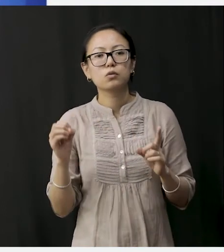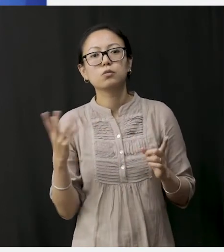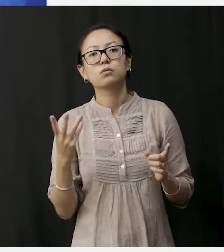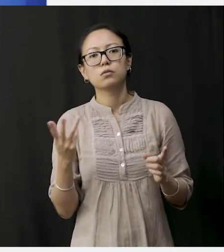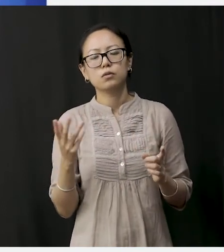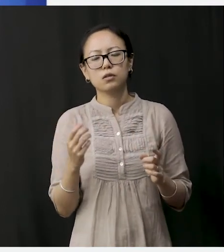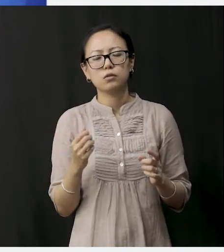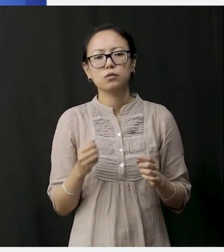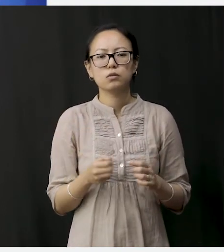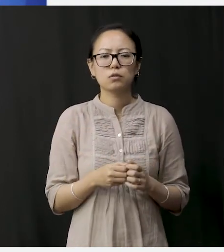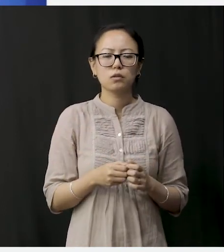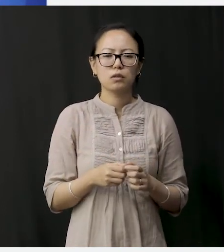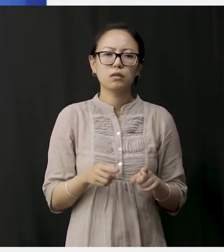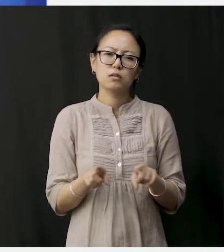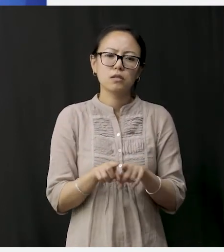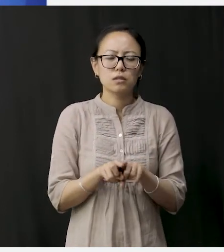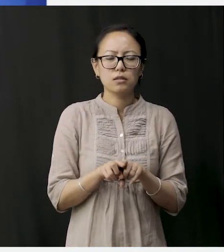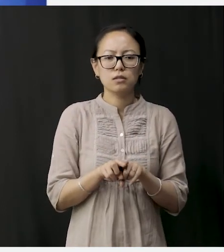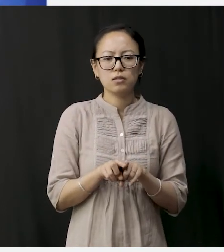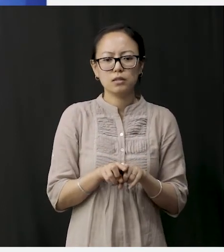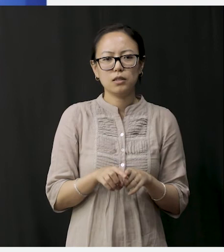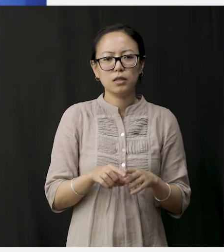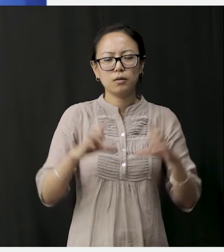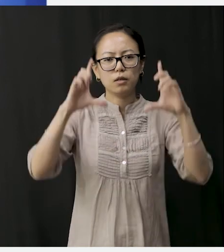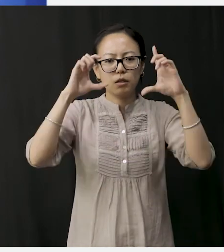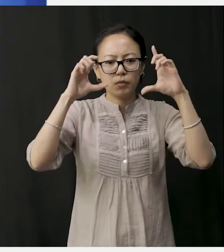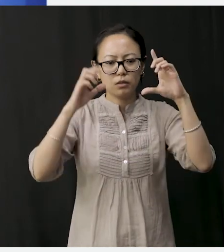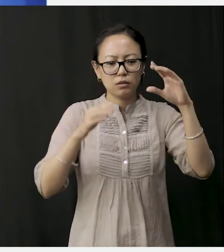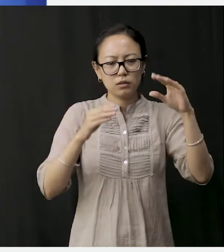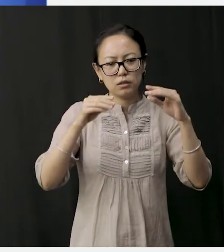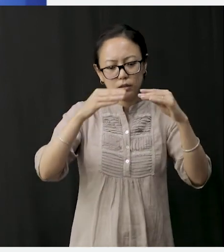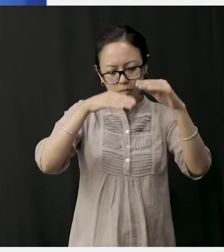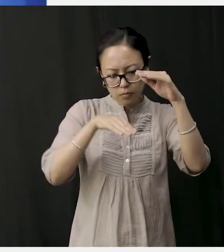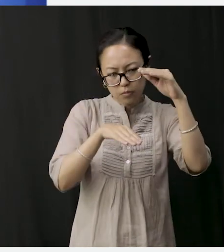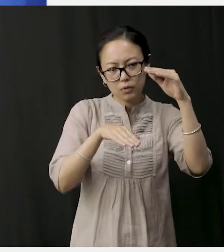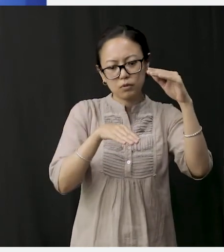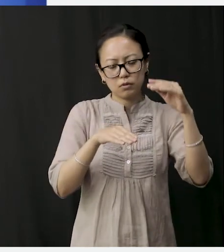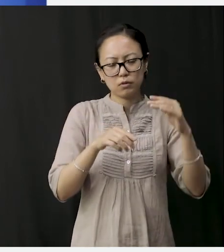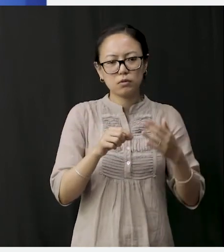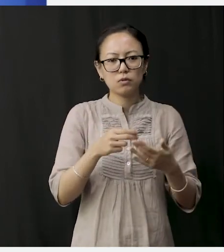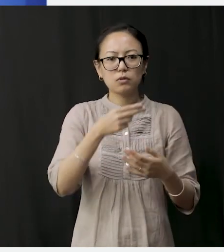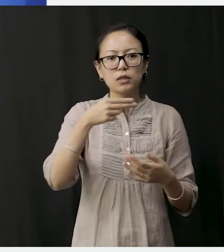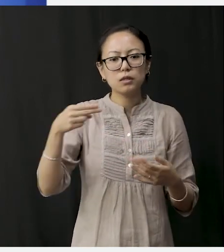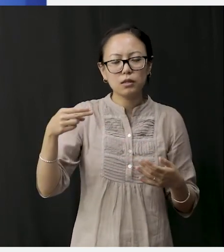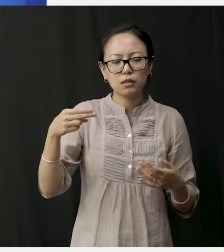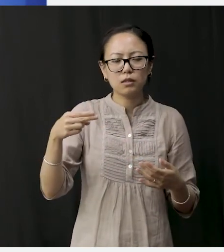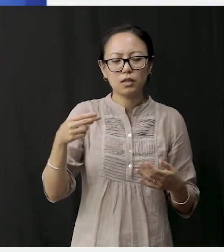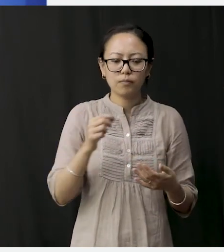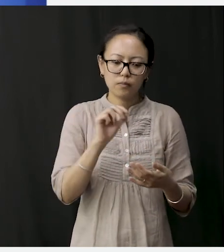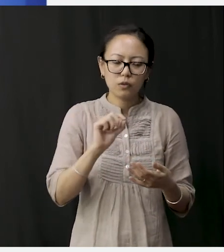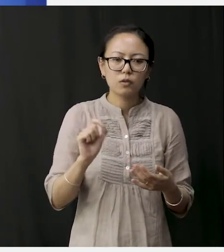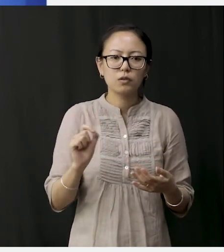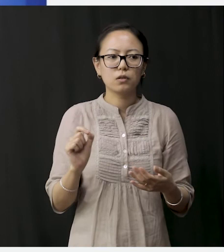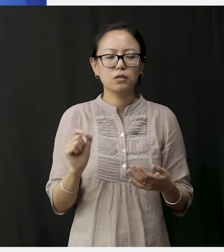write those names under the images, you will also learn a lot of things. And for doing this activity, you can take